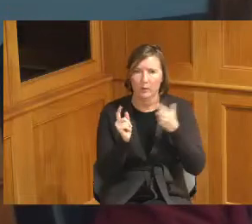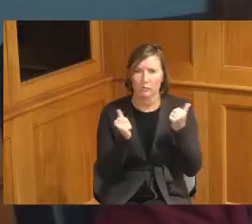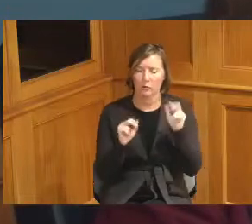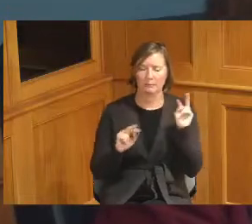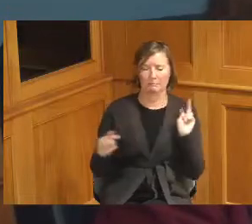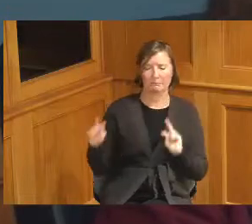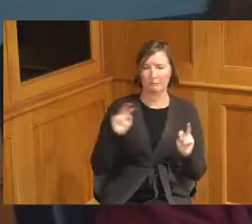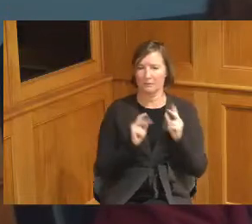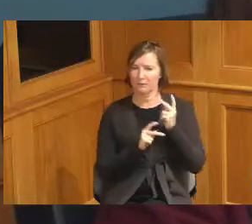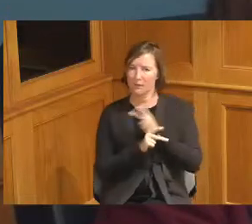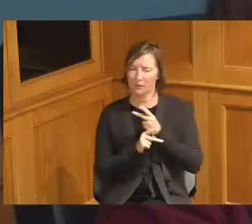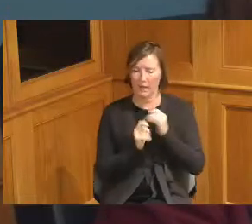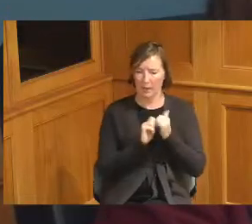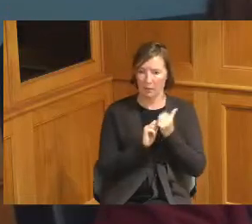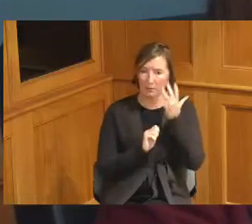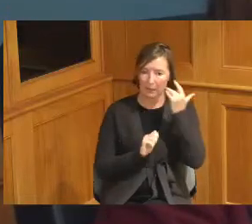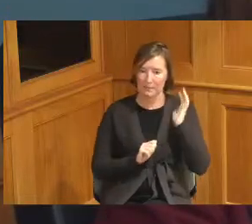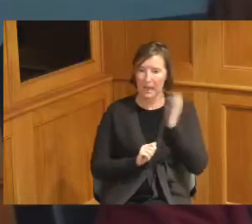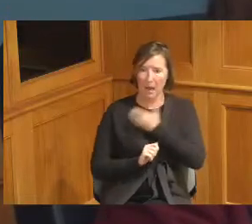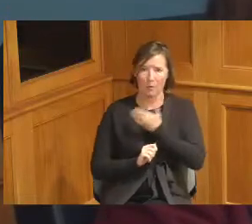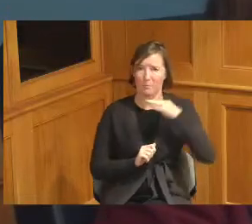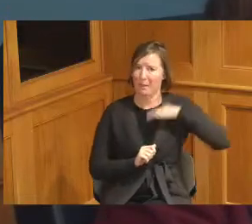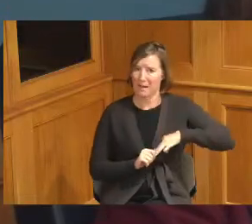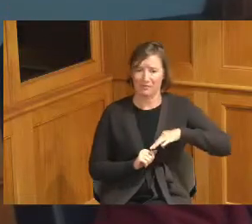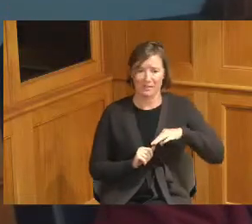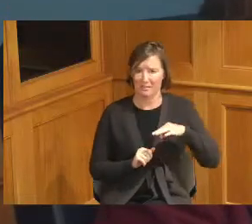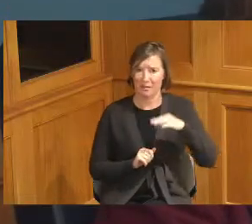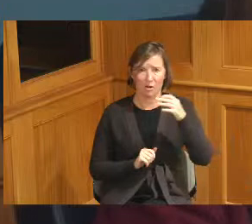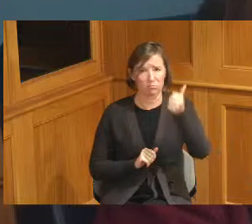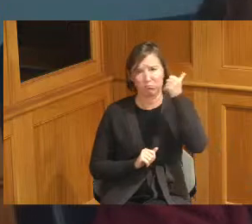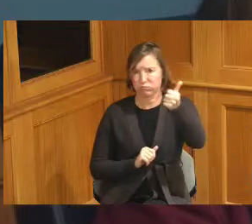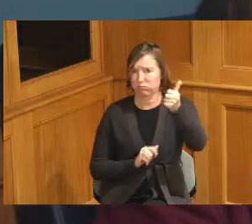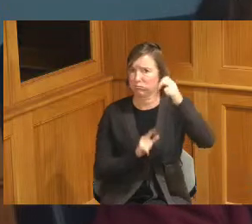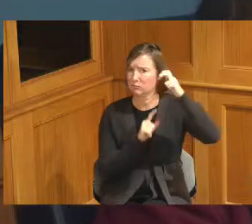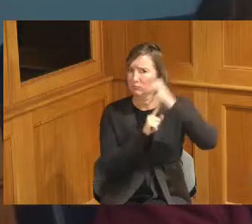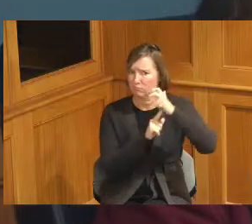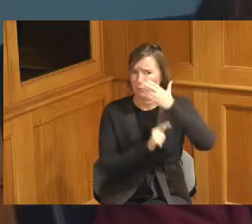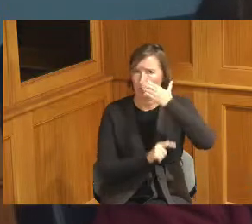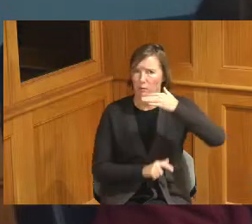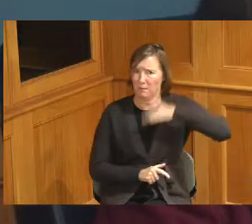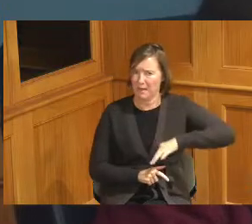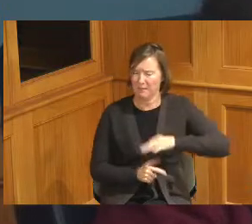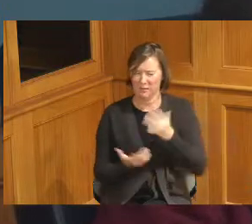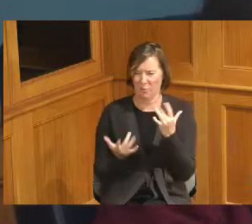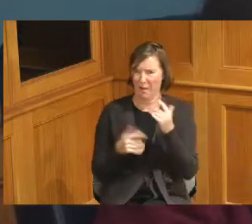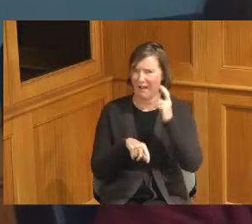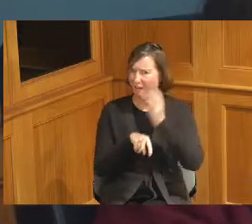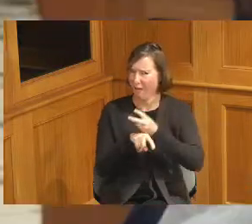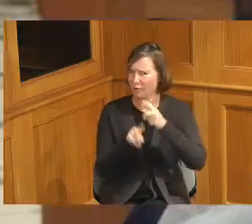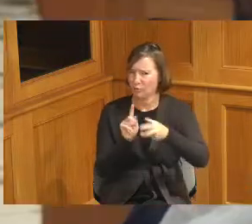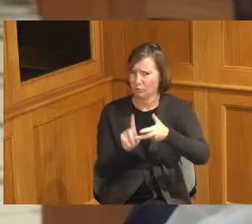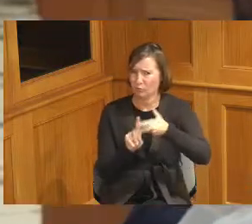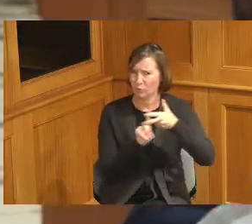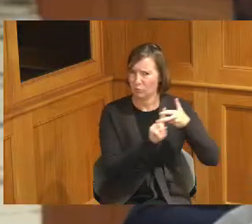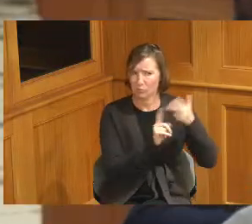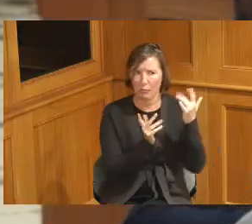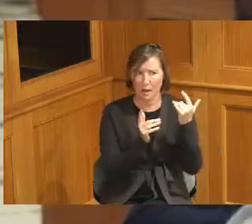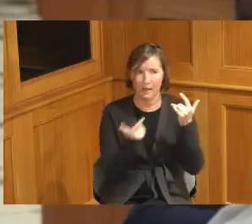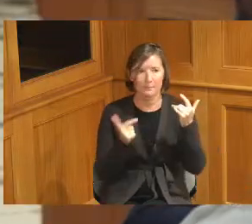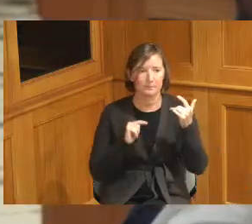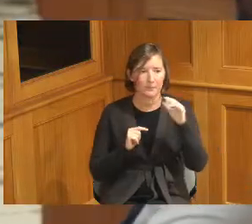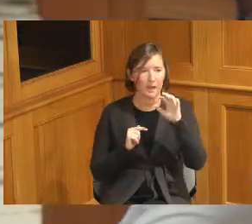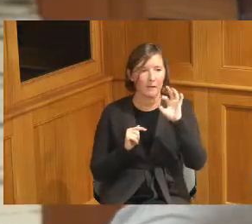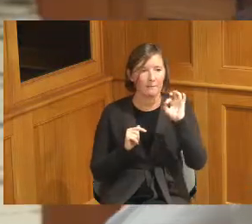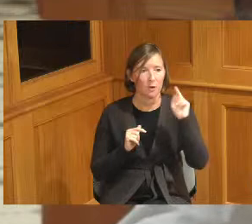because our benefits are so good. Well, I think that in part of that might